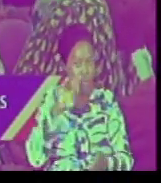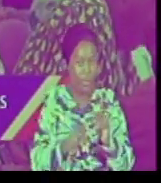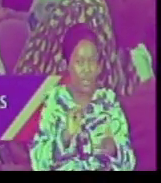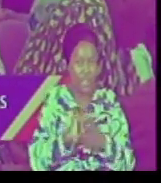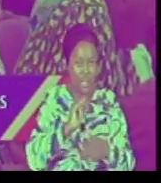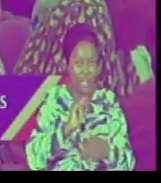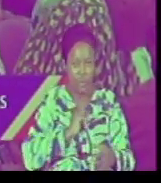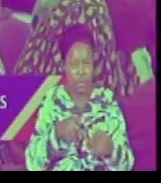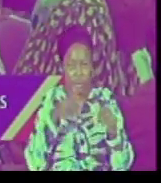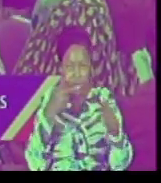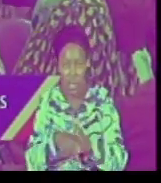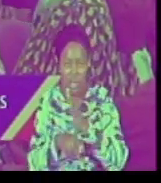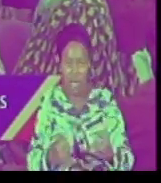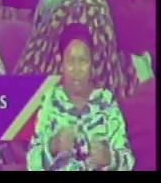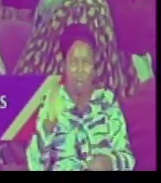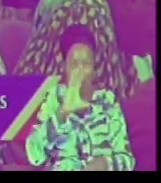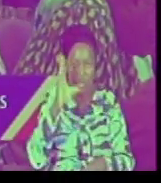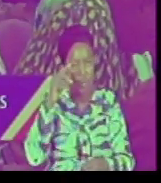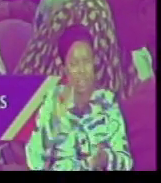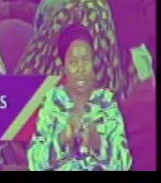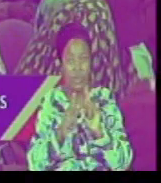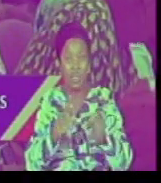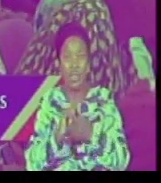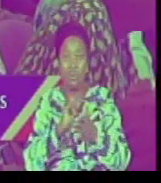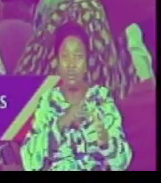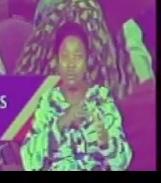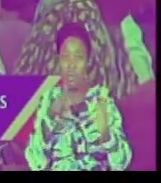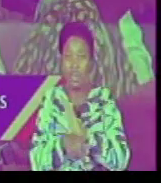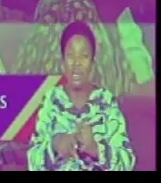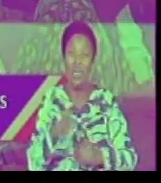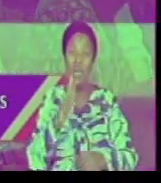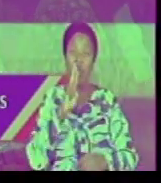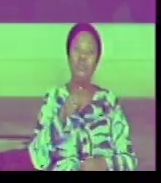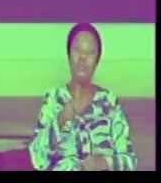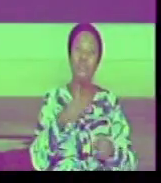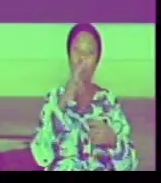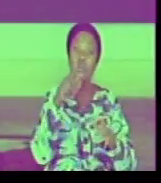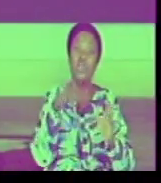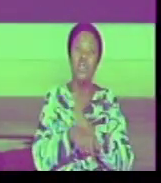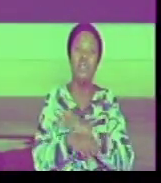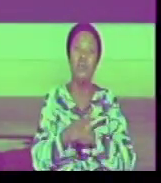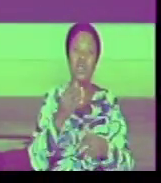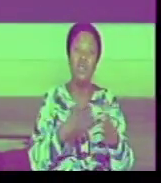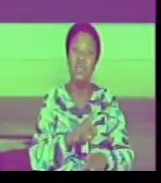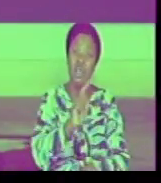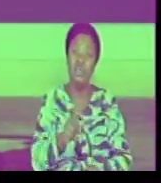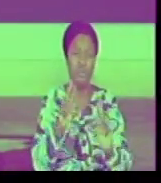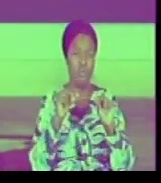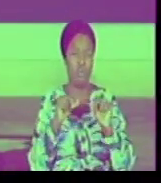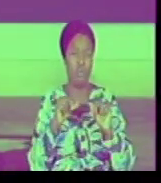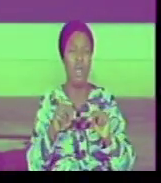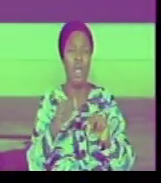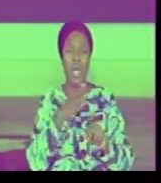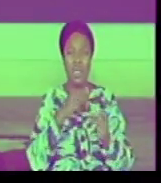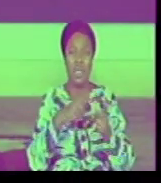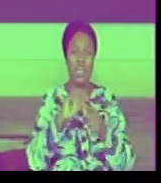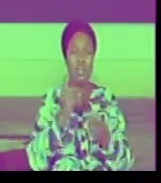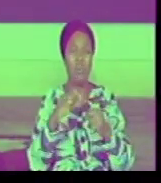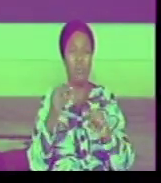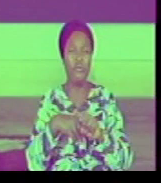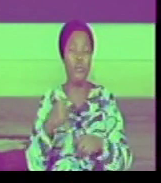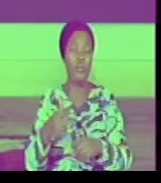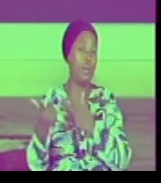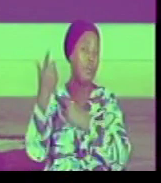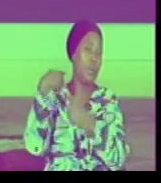for my victim, and it's coming from the past. All the dangers of the past, still running